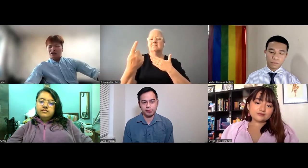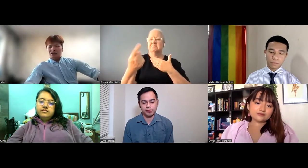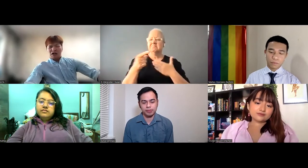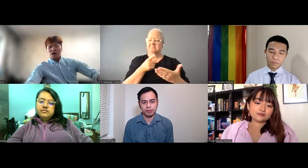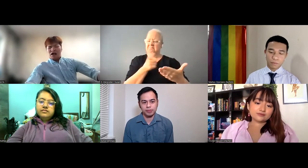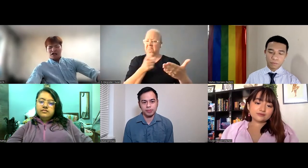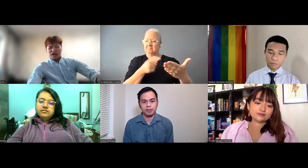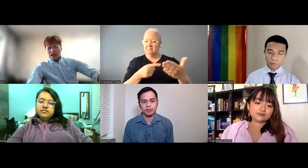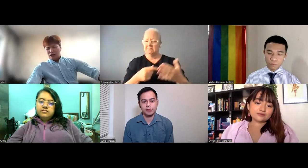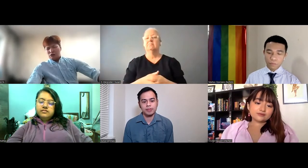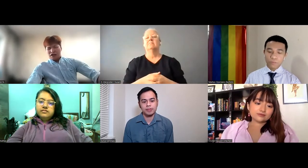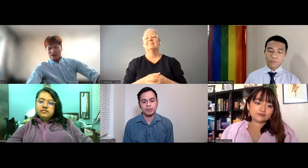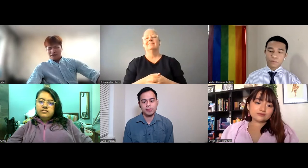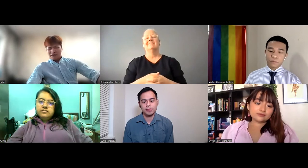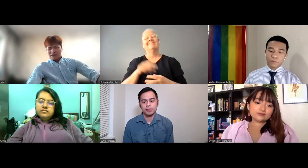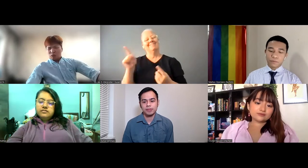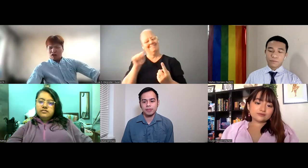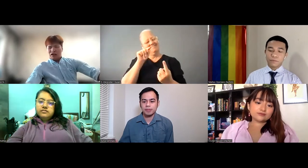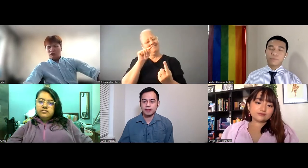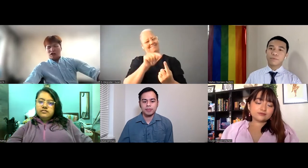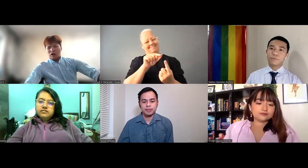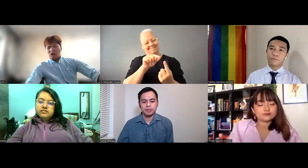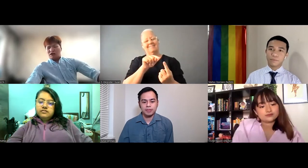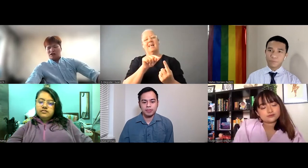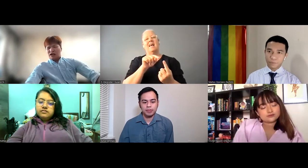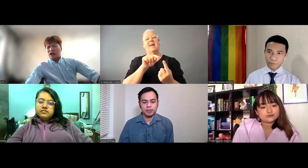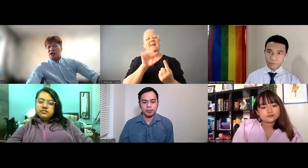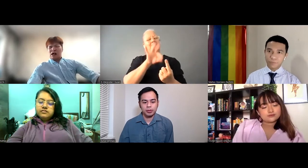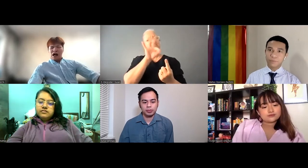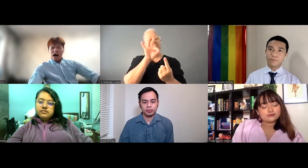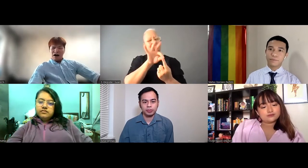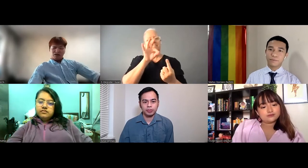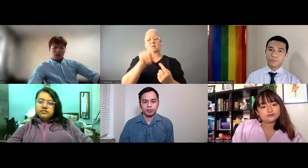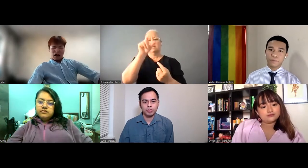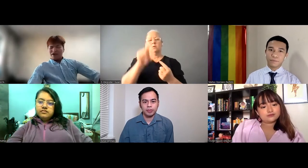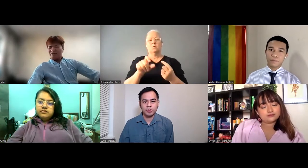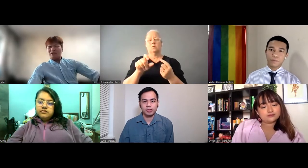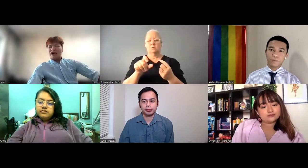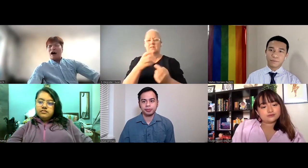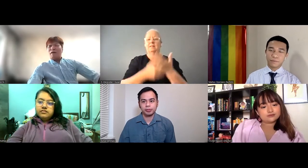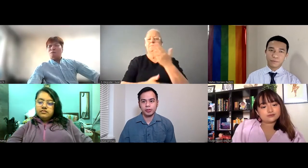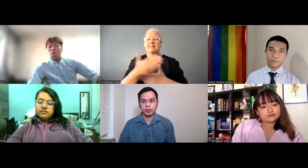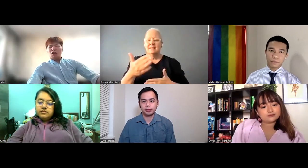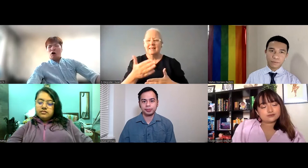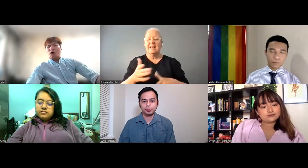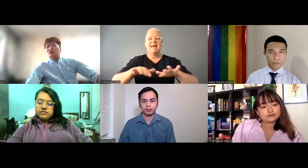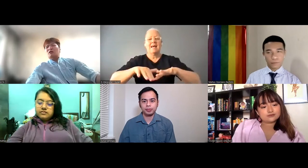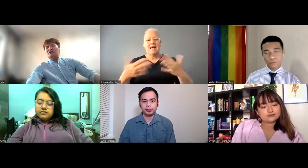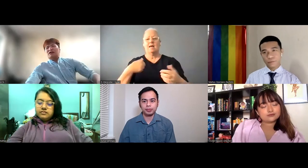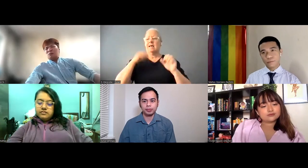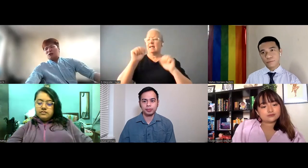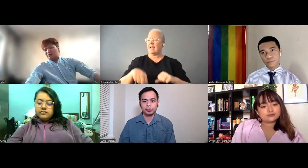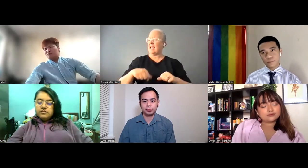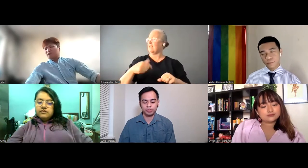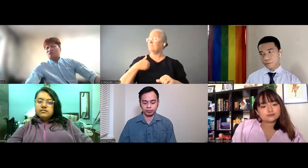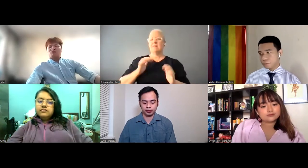the specifics about the disabled person, how we can learn to live independently.